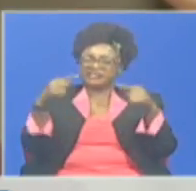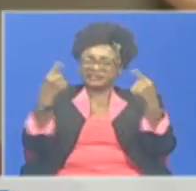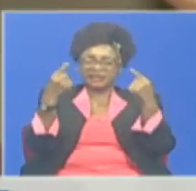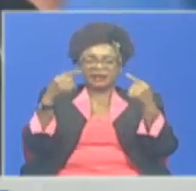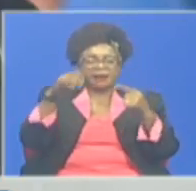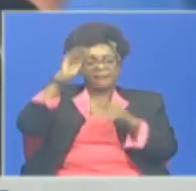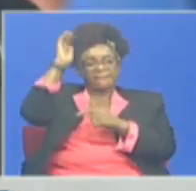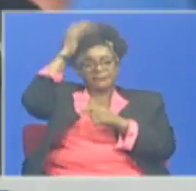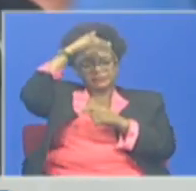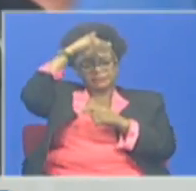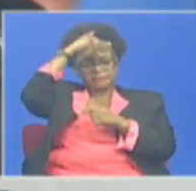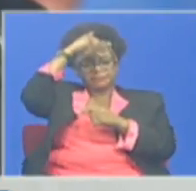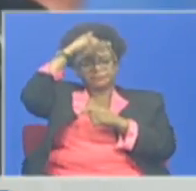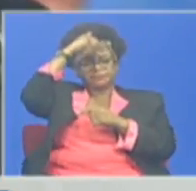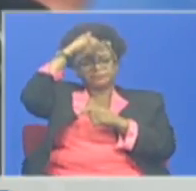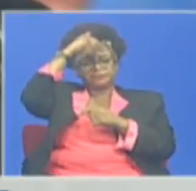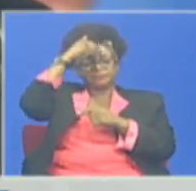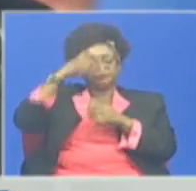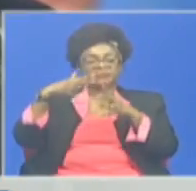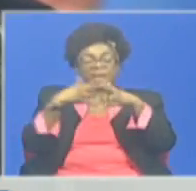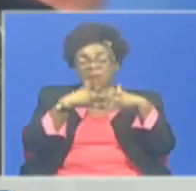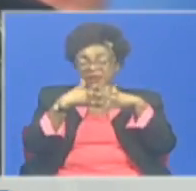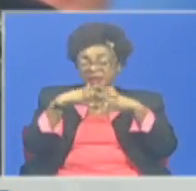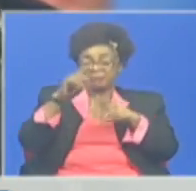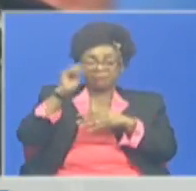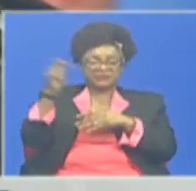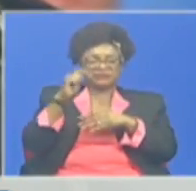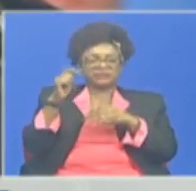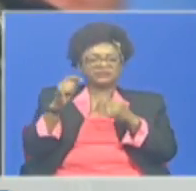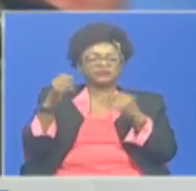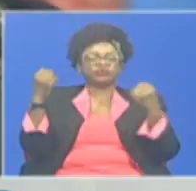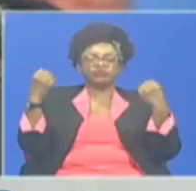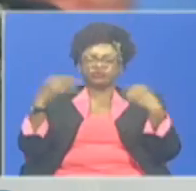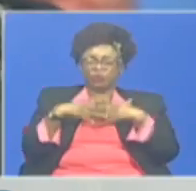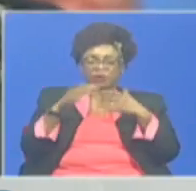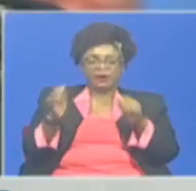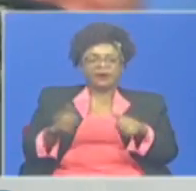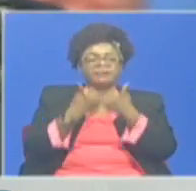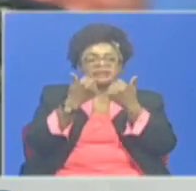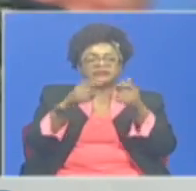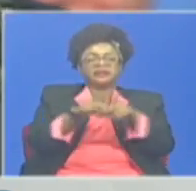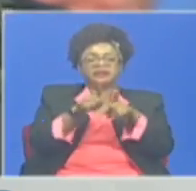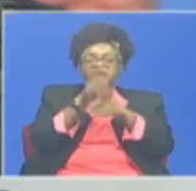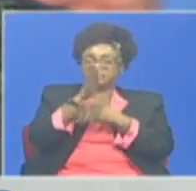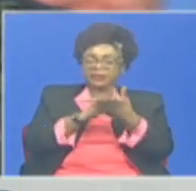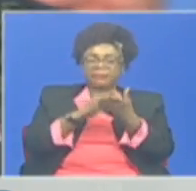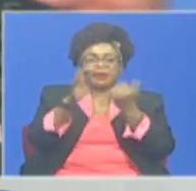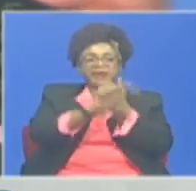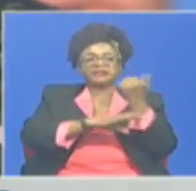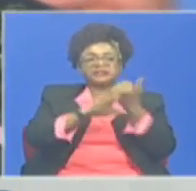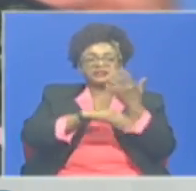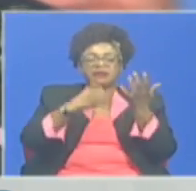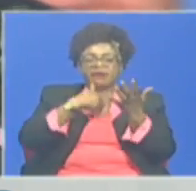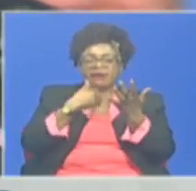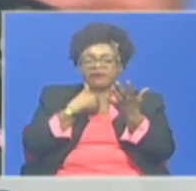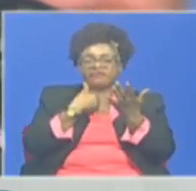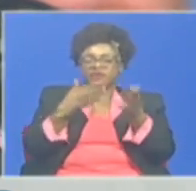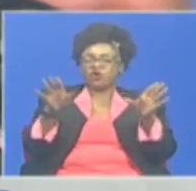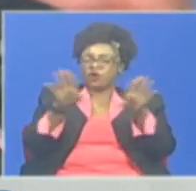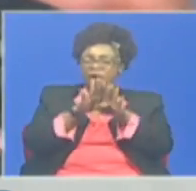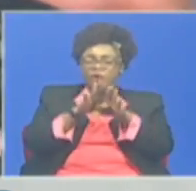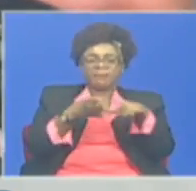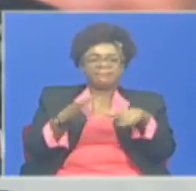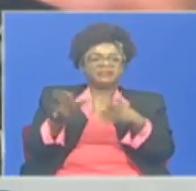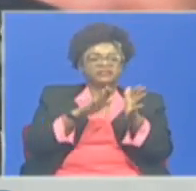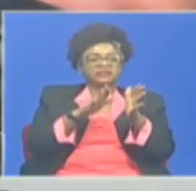Trump. The U.S. president's shock move came as some countries experiment with loosening lockdown measures,